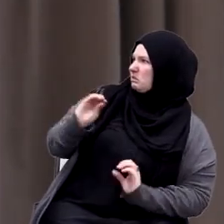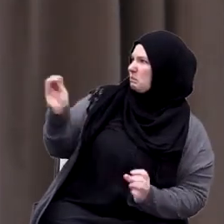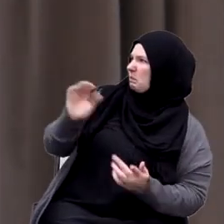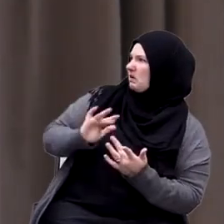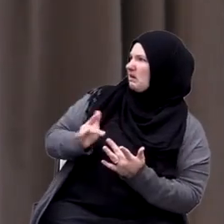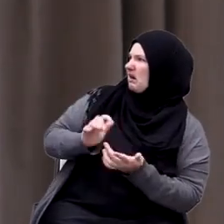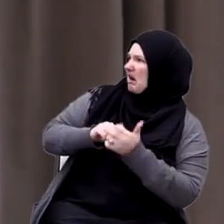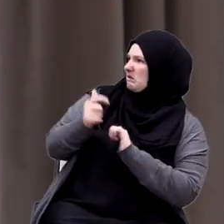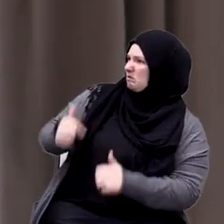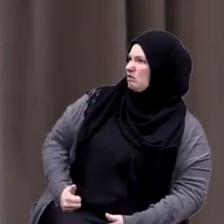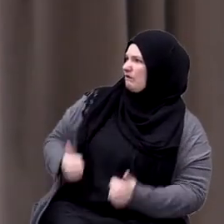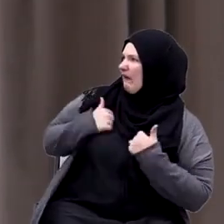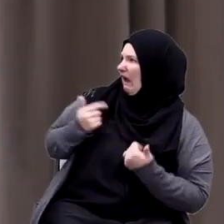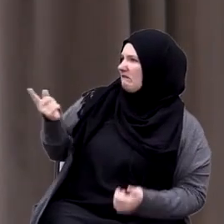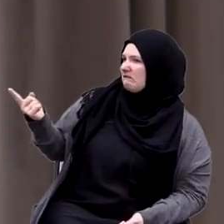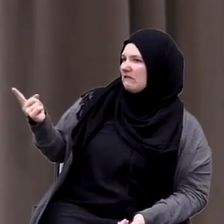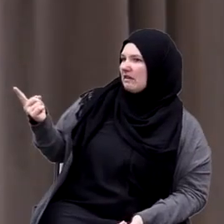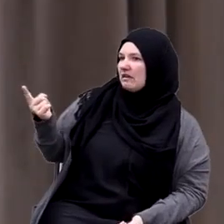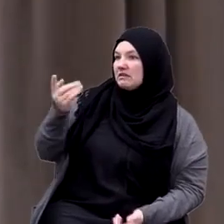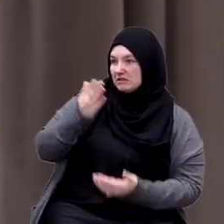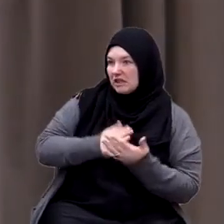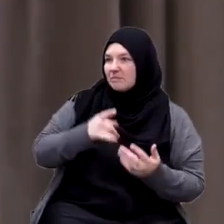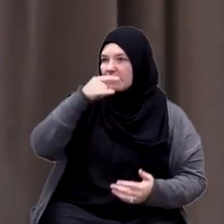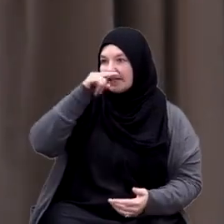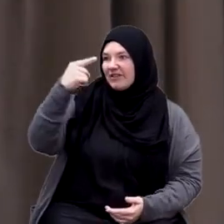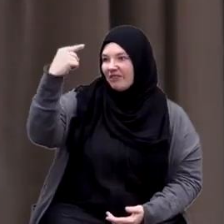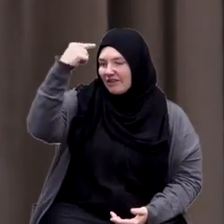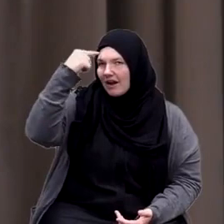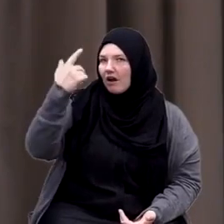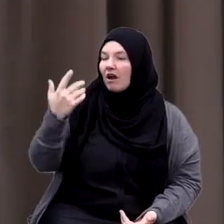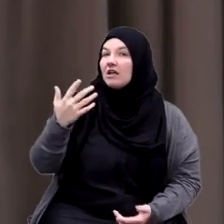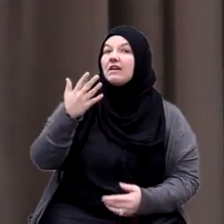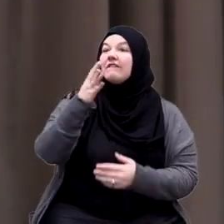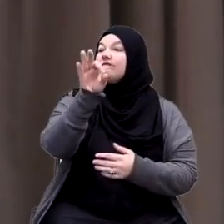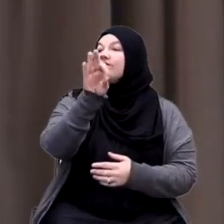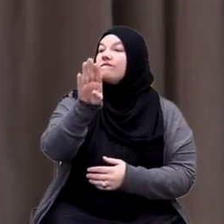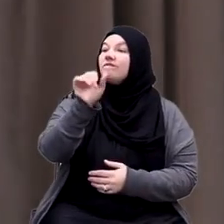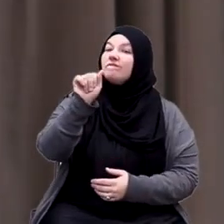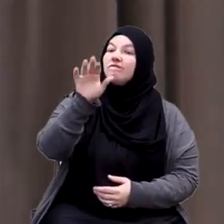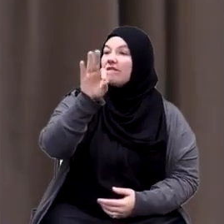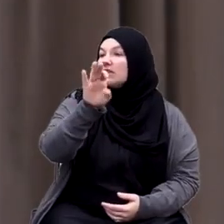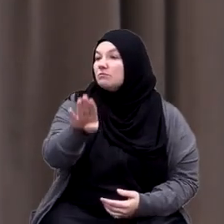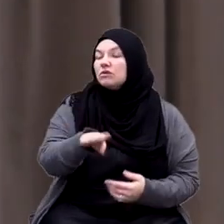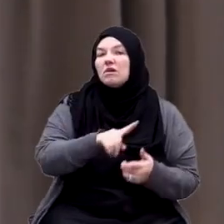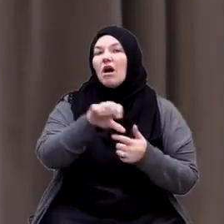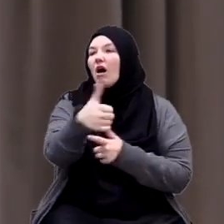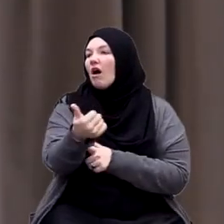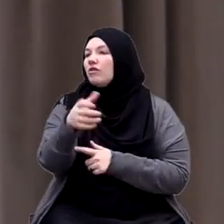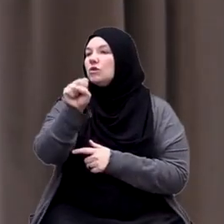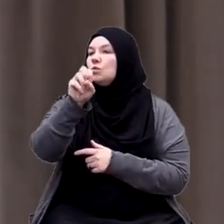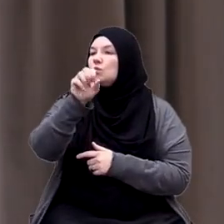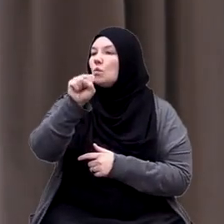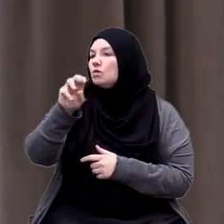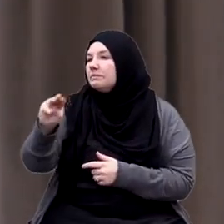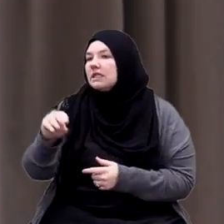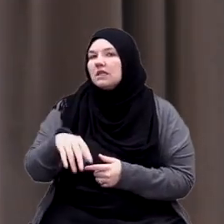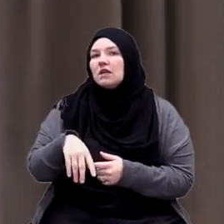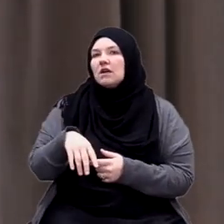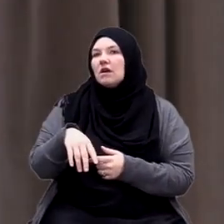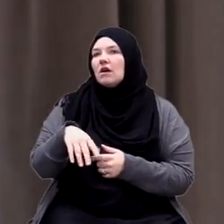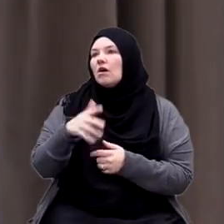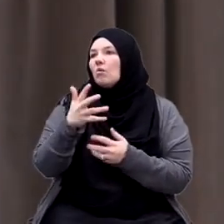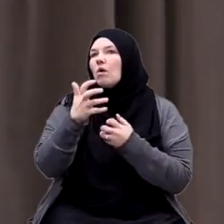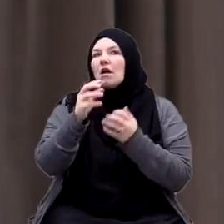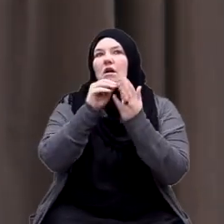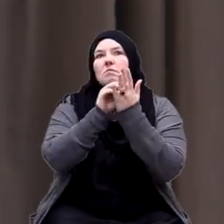internet. Some kids use the Facebook and other social media as if they want to